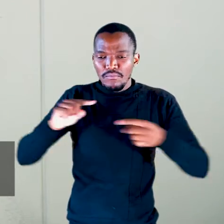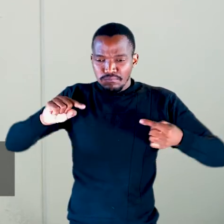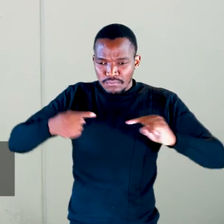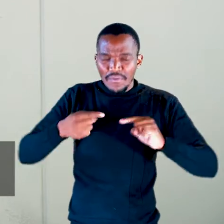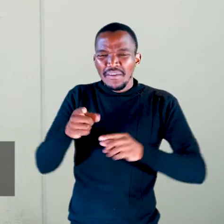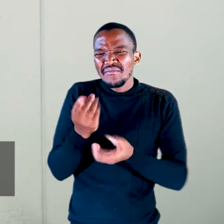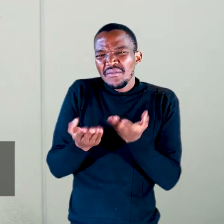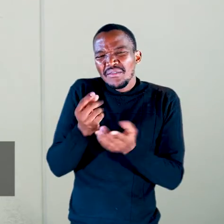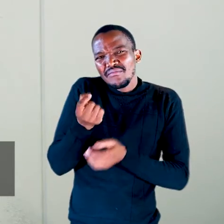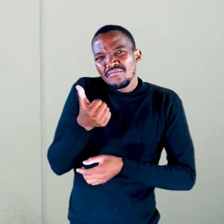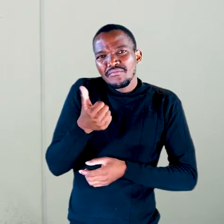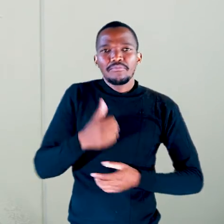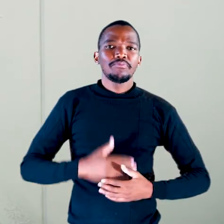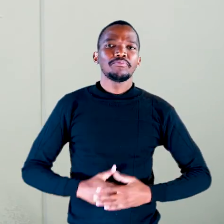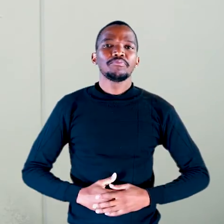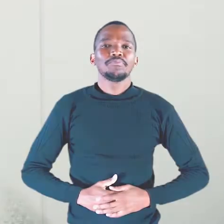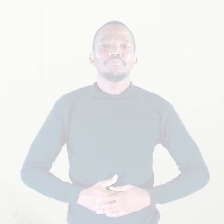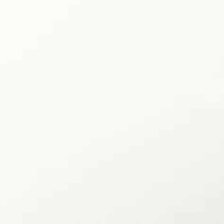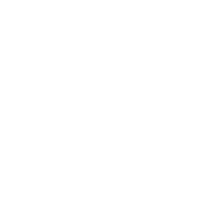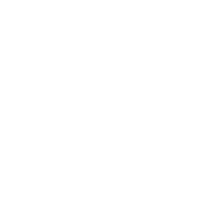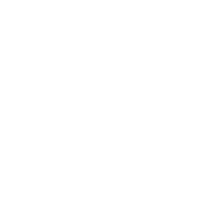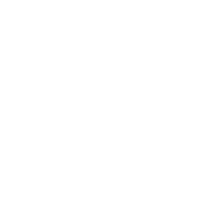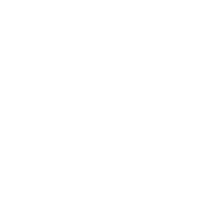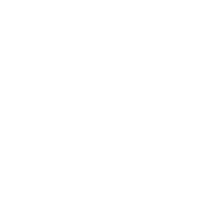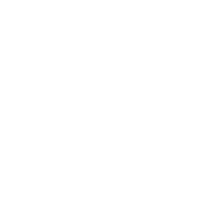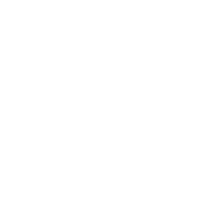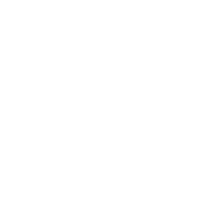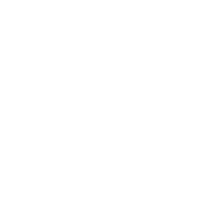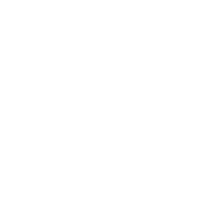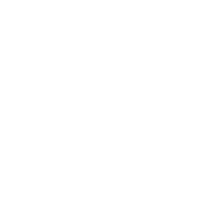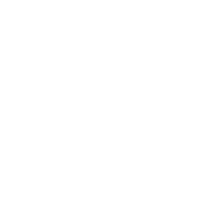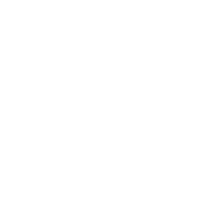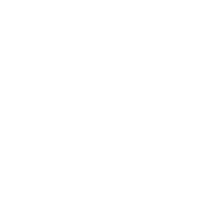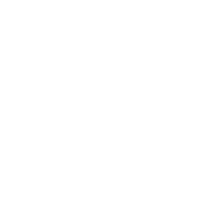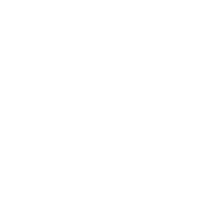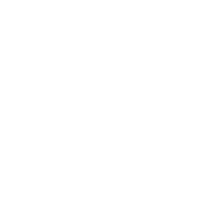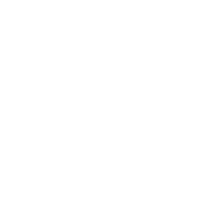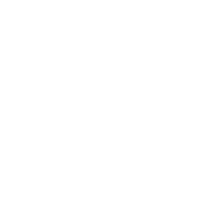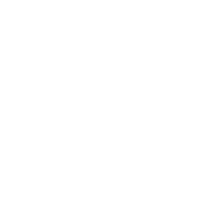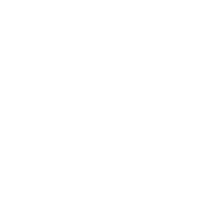ke tse dinnyane.